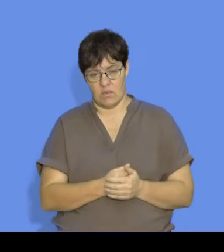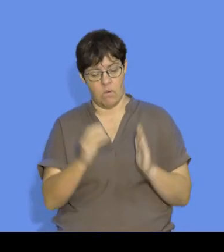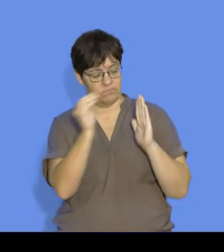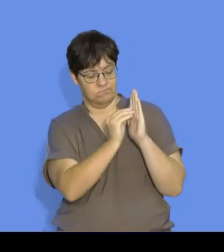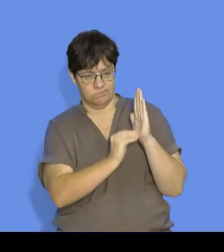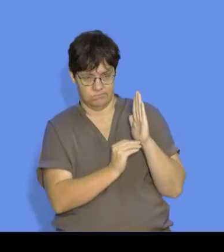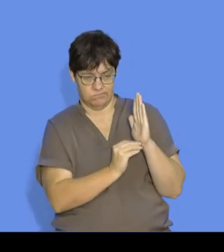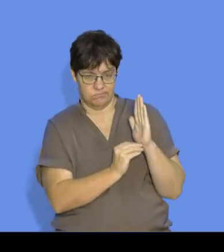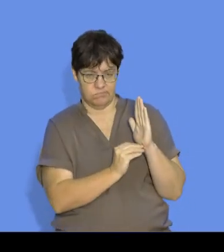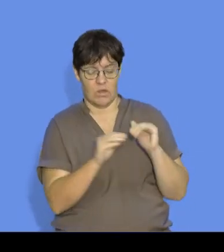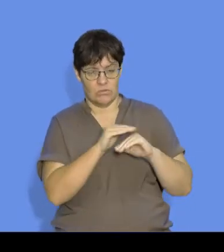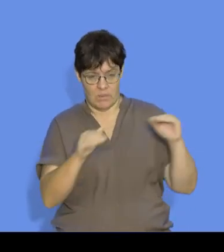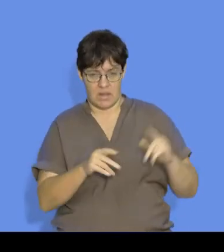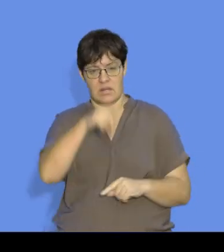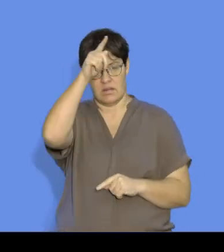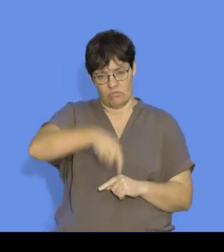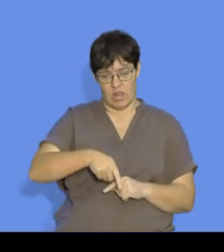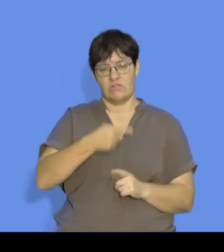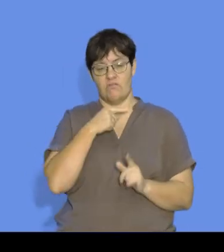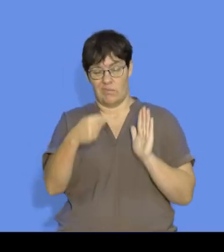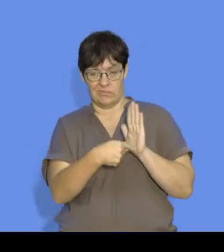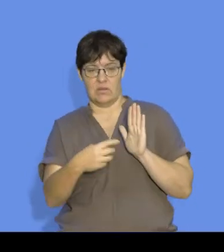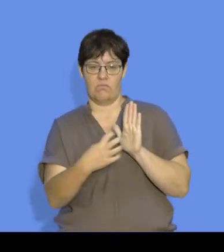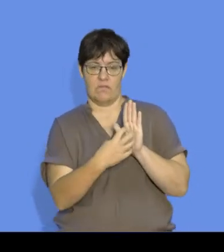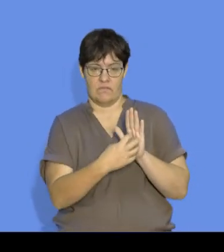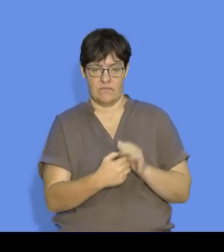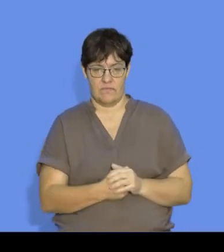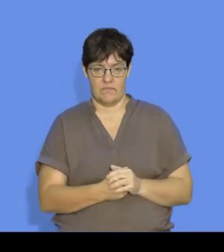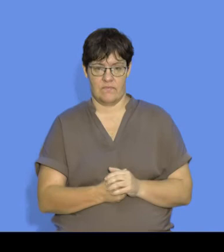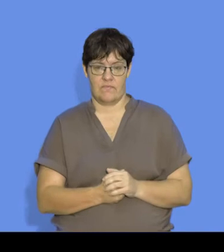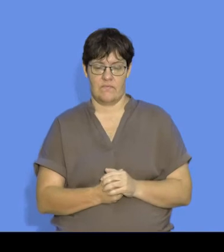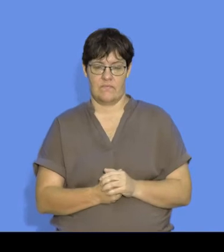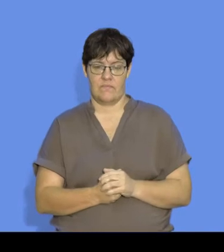or write down the domain and the range of this particular graph.